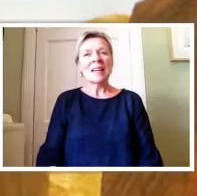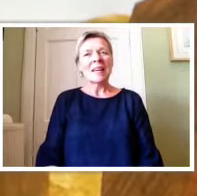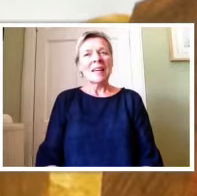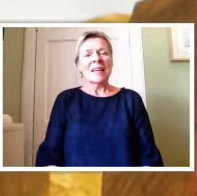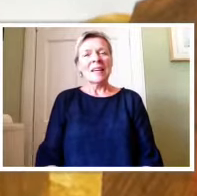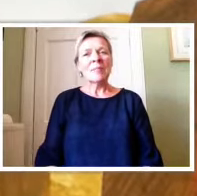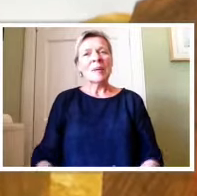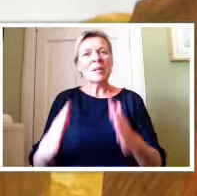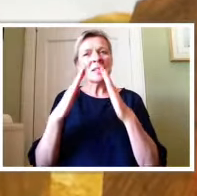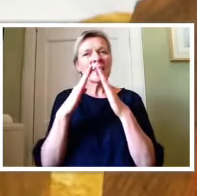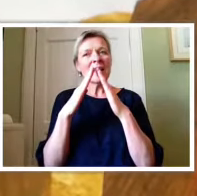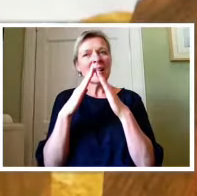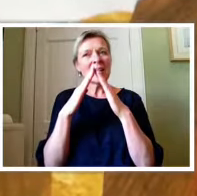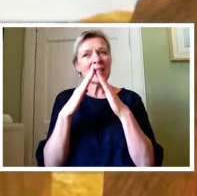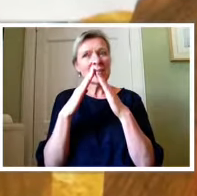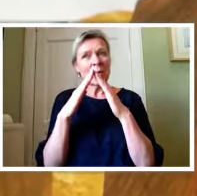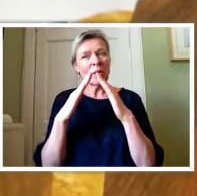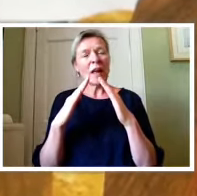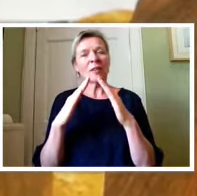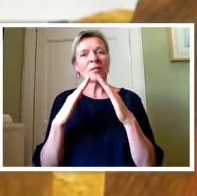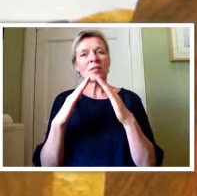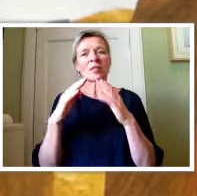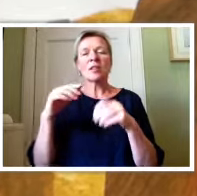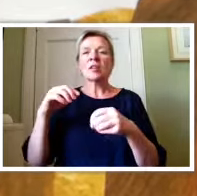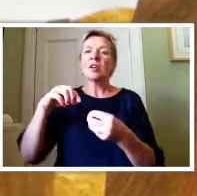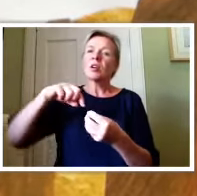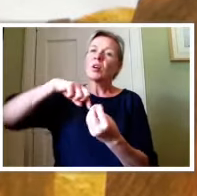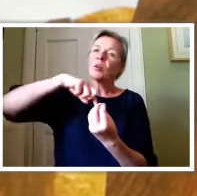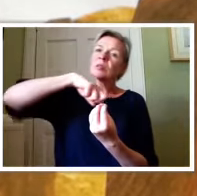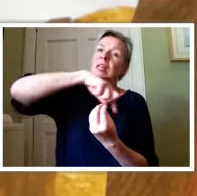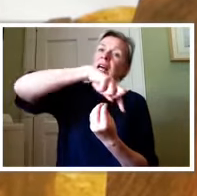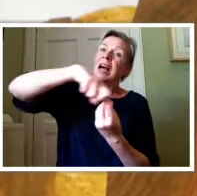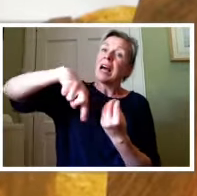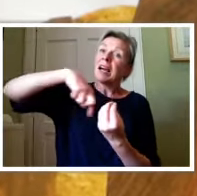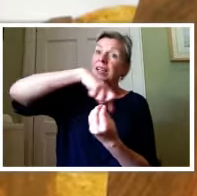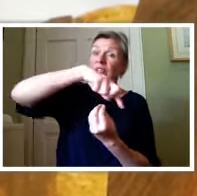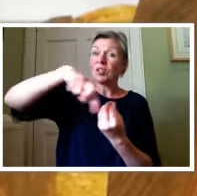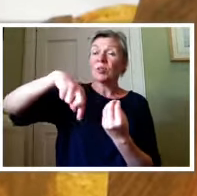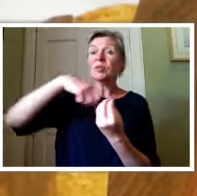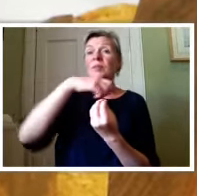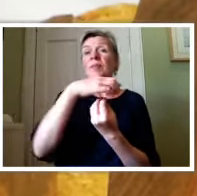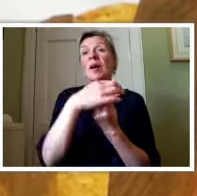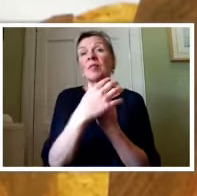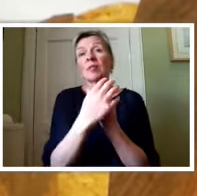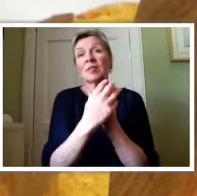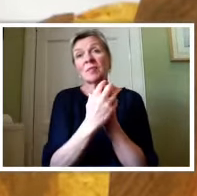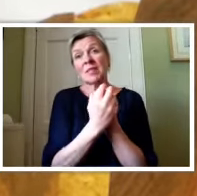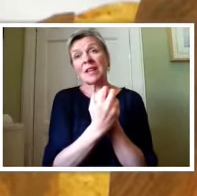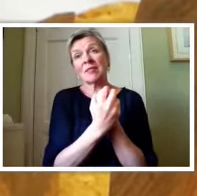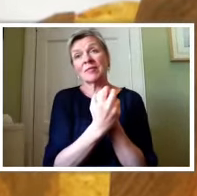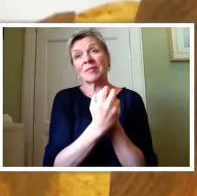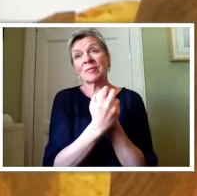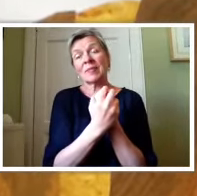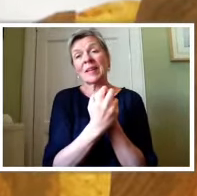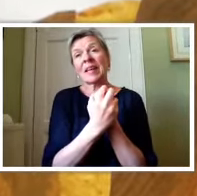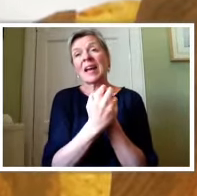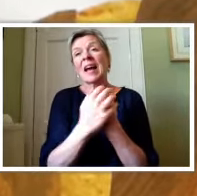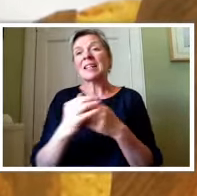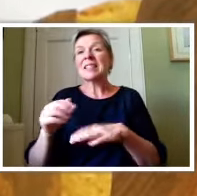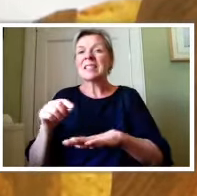He built a small house called a cocoon around himself.